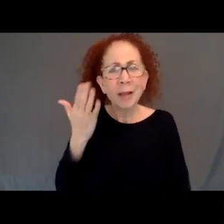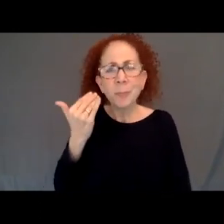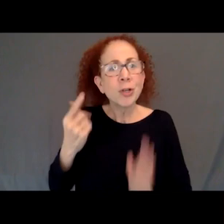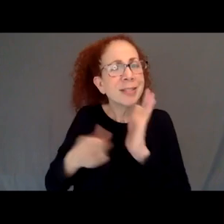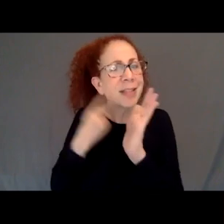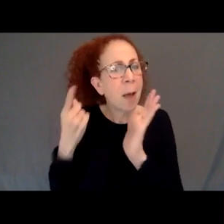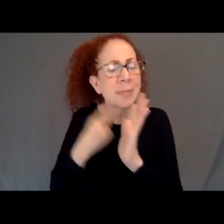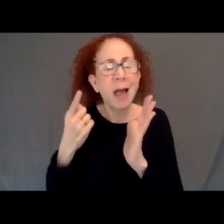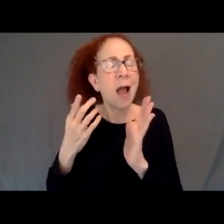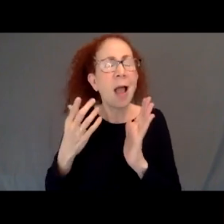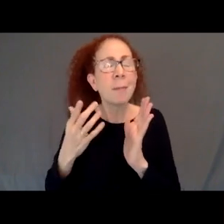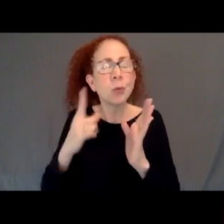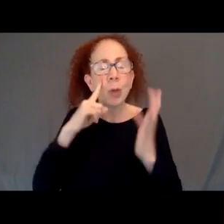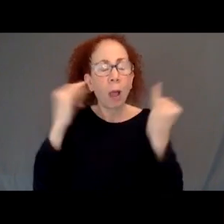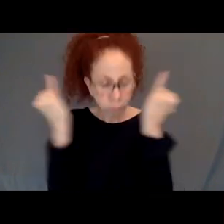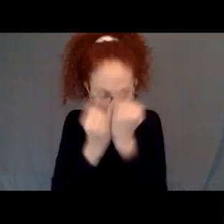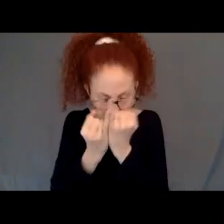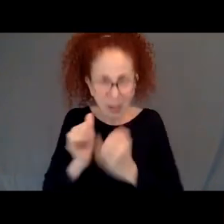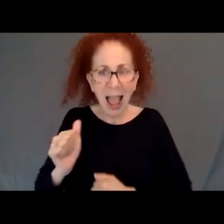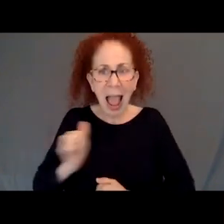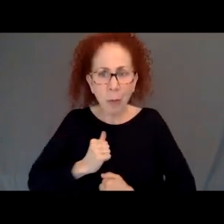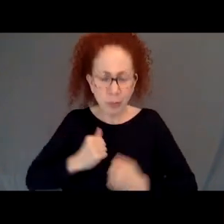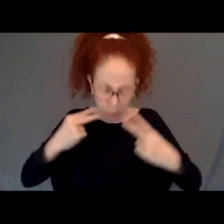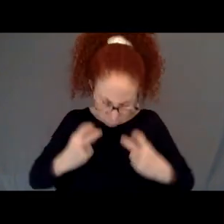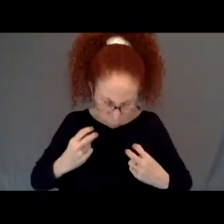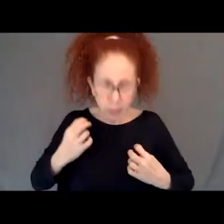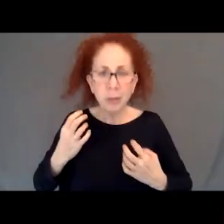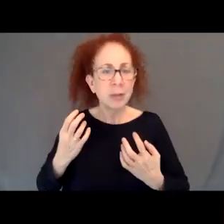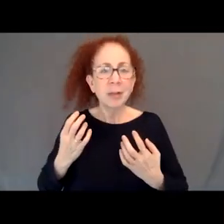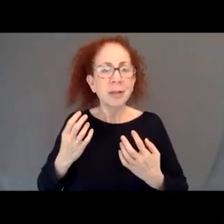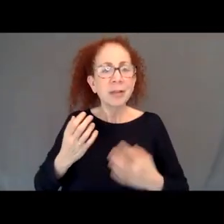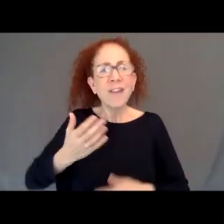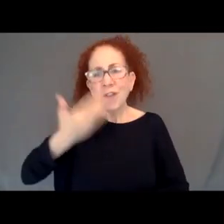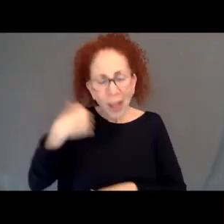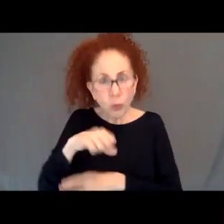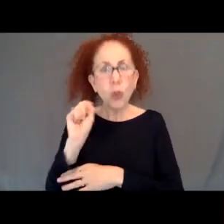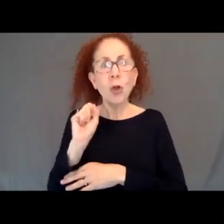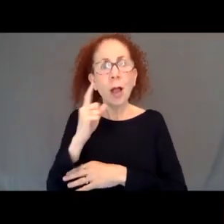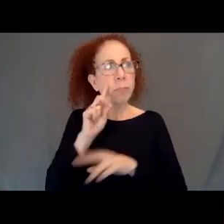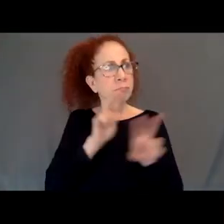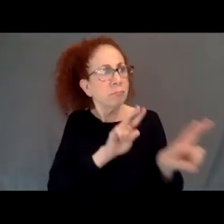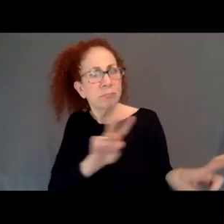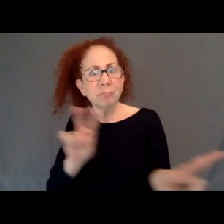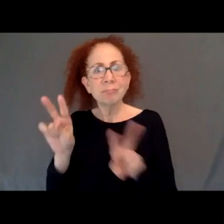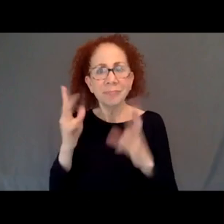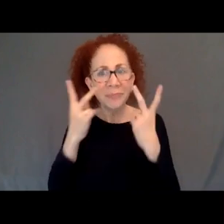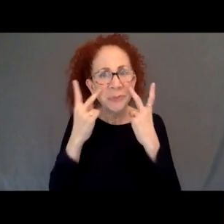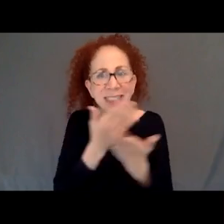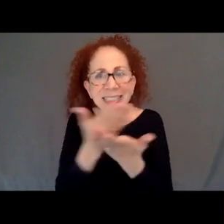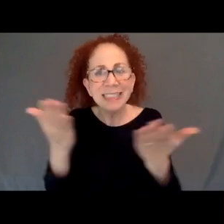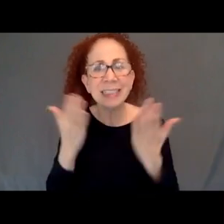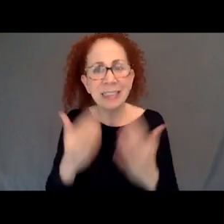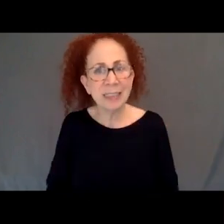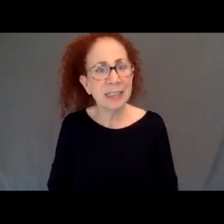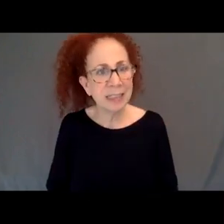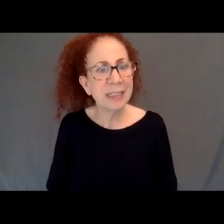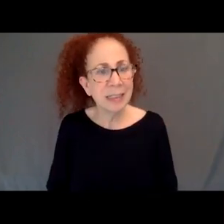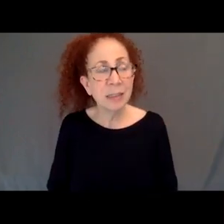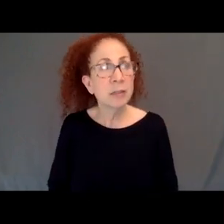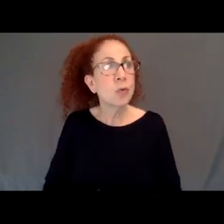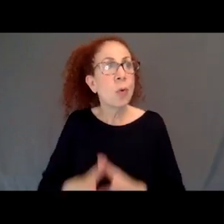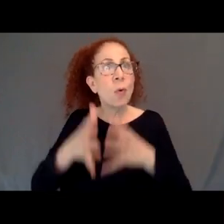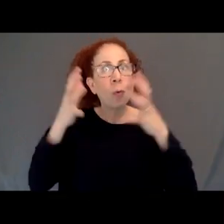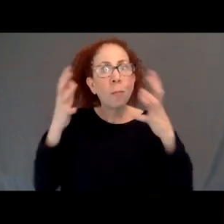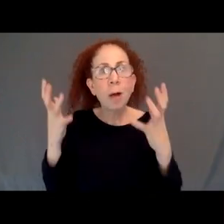sometimes we get so lost in our own heads where we just kind of forget to look outside of our little bubble. And there's